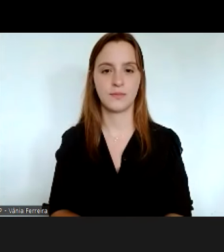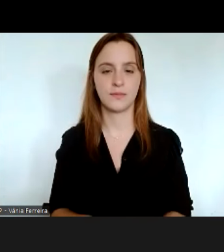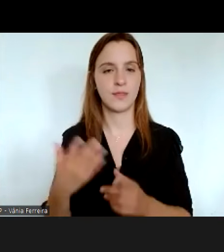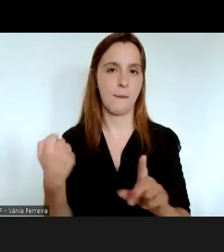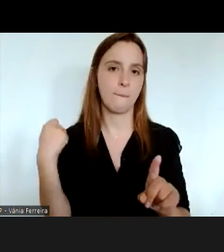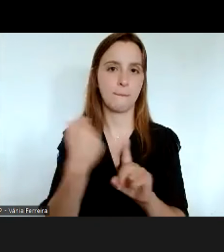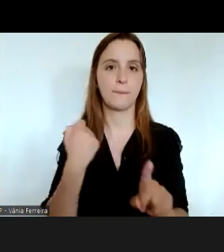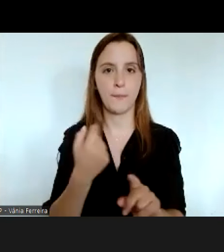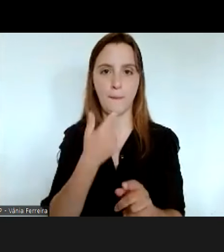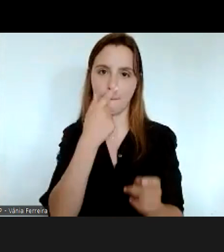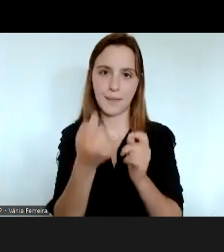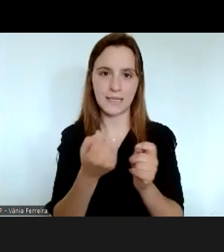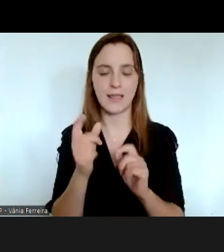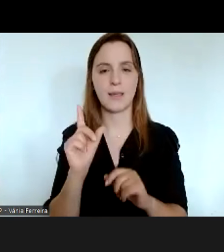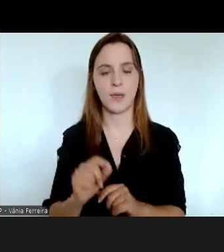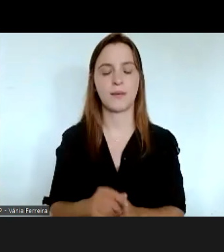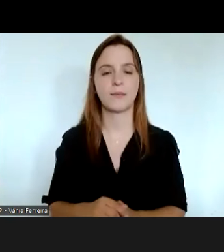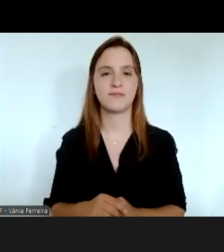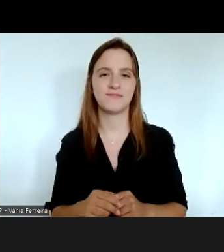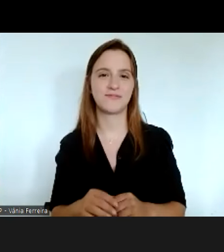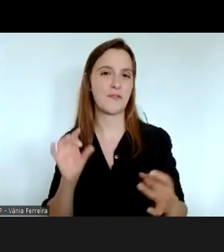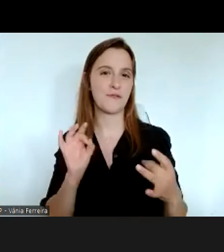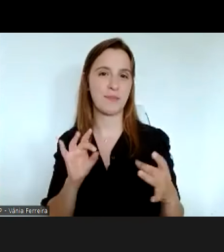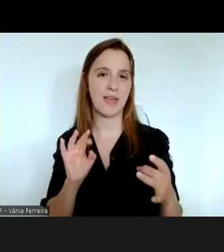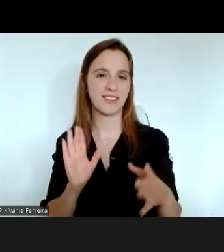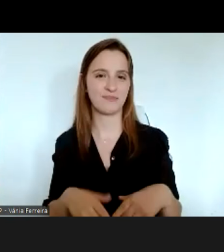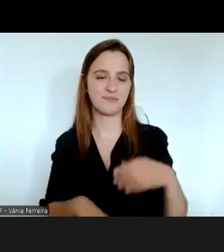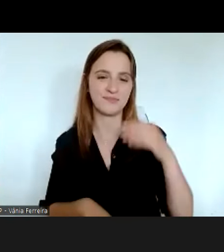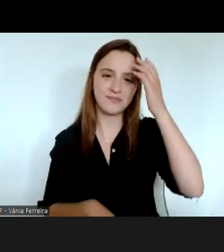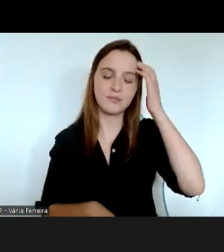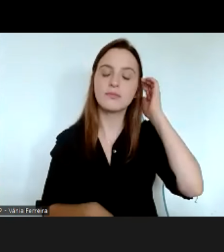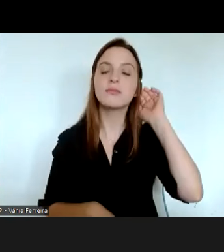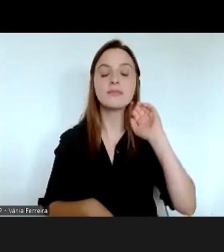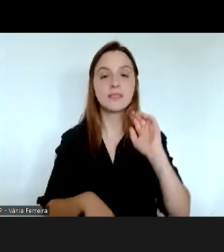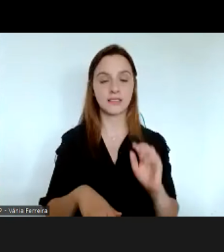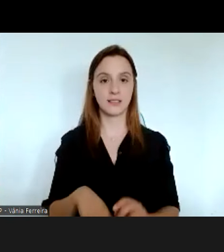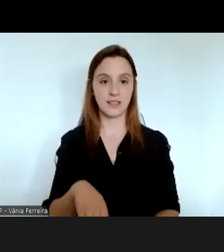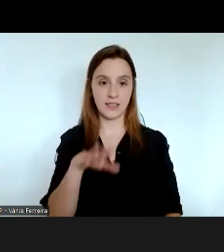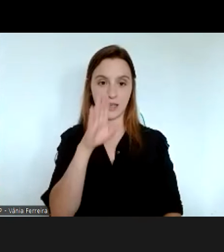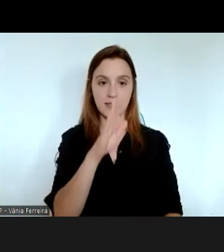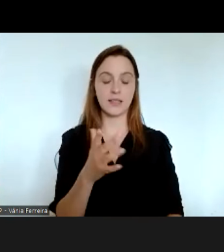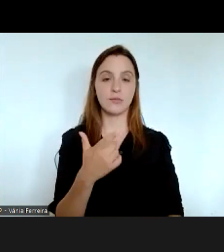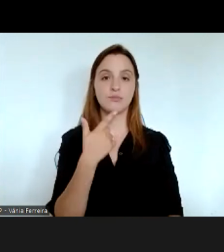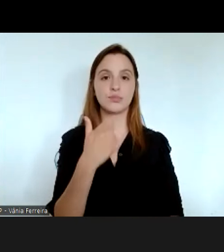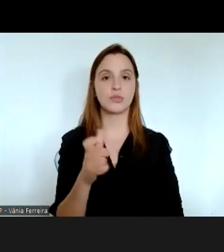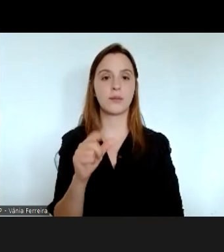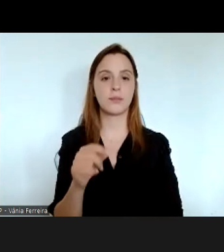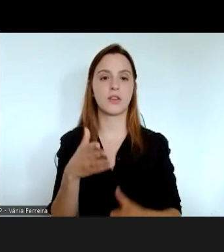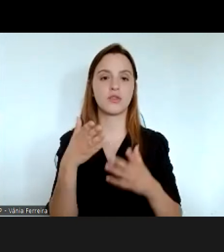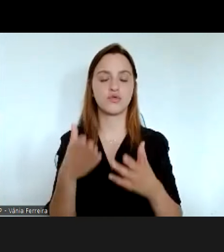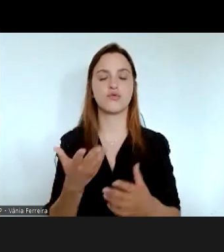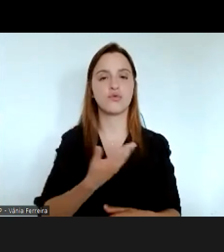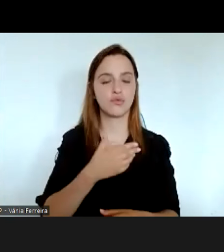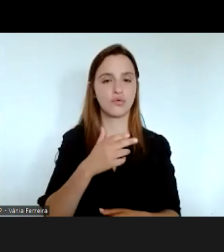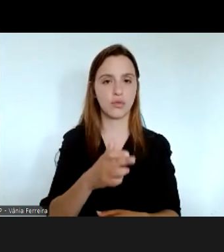So I got one feedback already. Oh yeah, and someone else asked something. Do you also help masters and PhD? Yes, definitely.